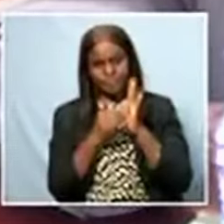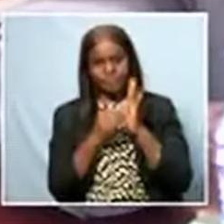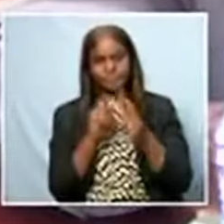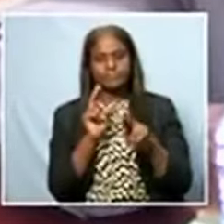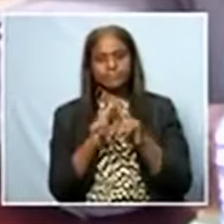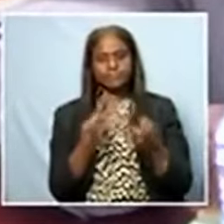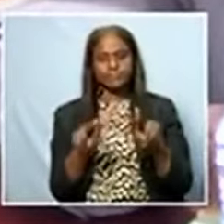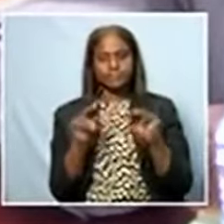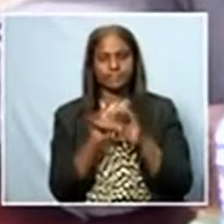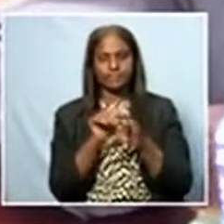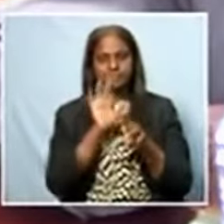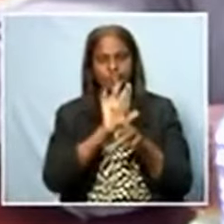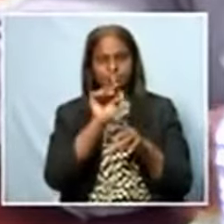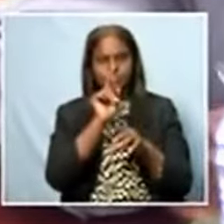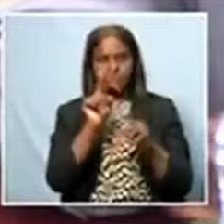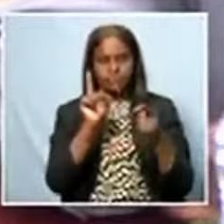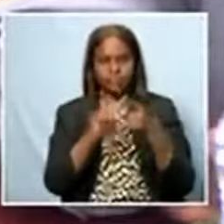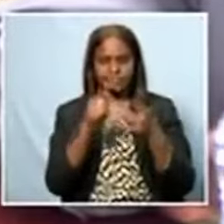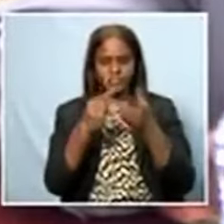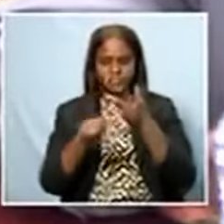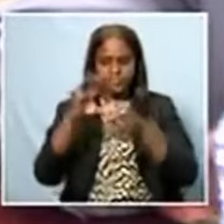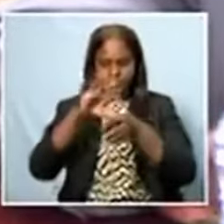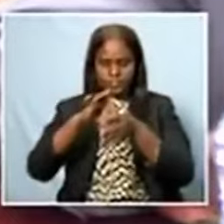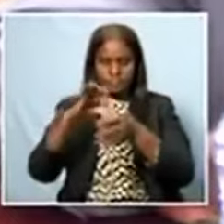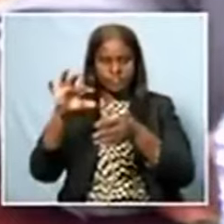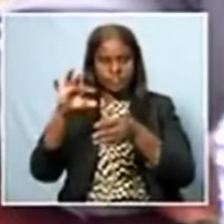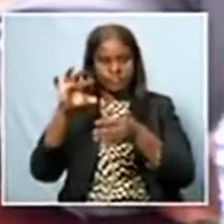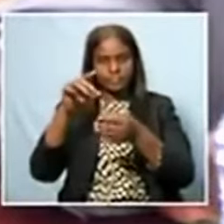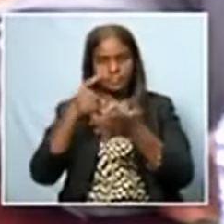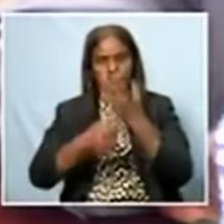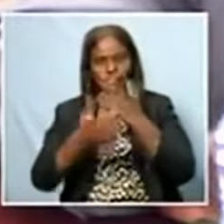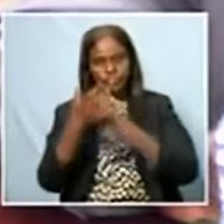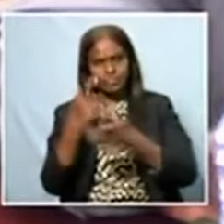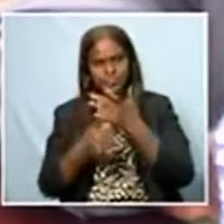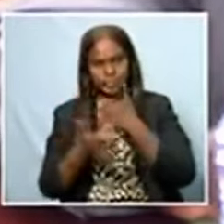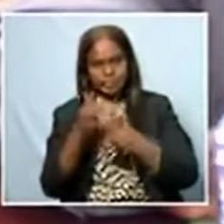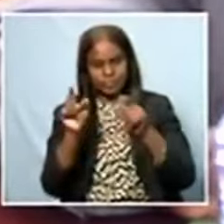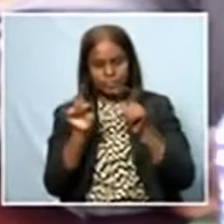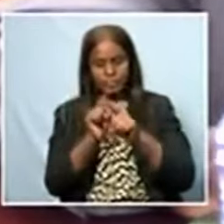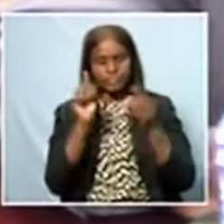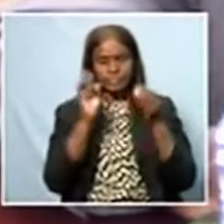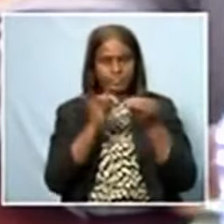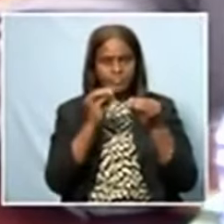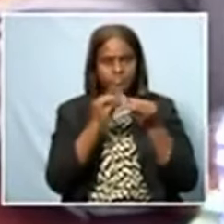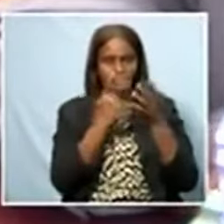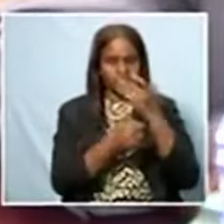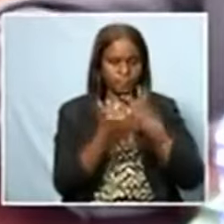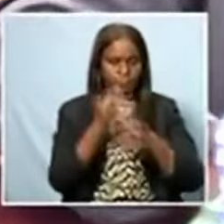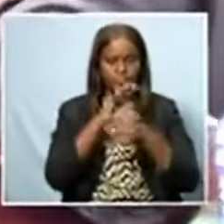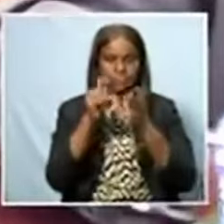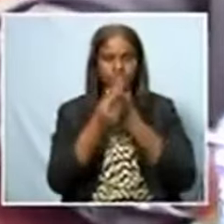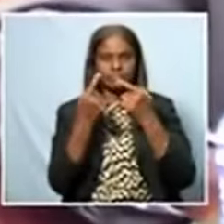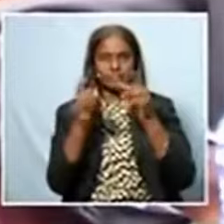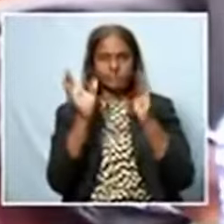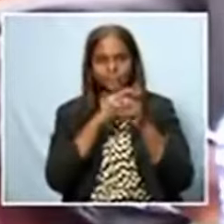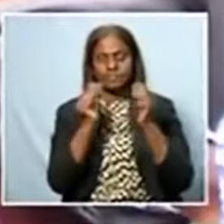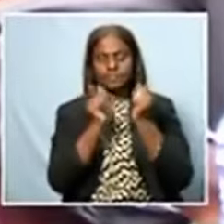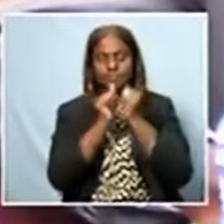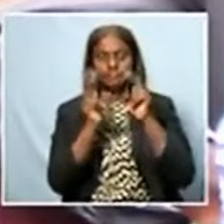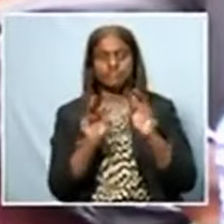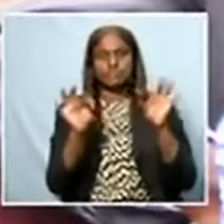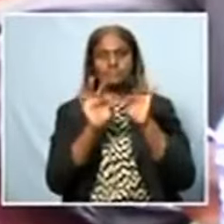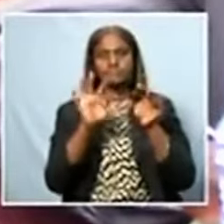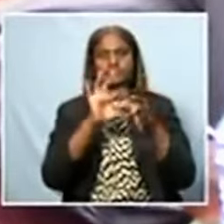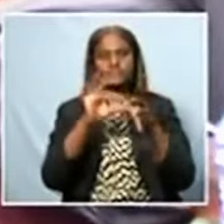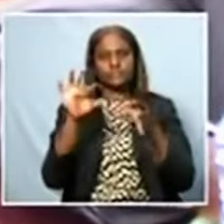Chair, on stakeholder consultations. Extensive consultations were conducted with the key